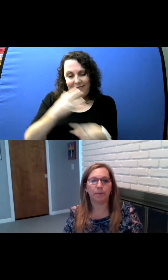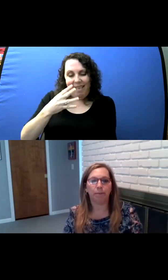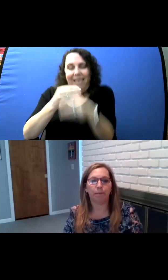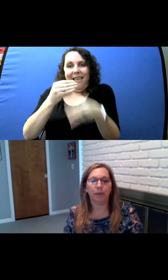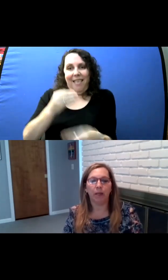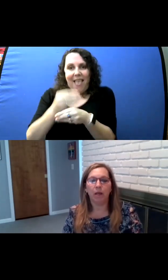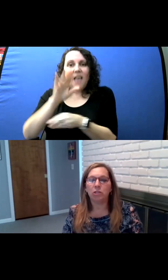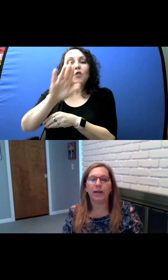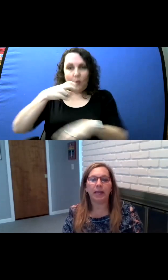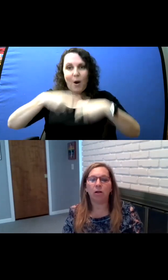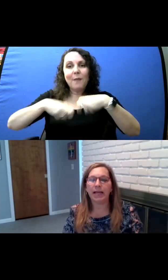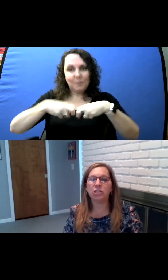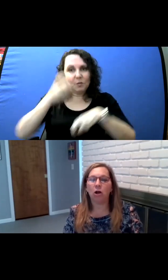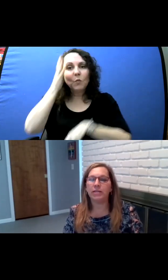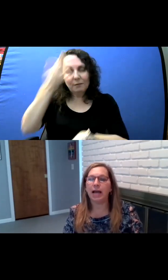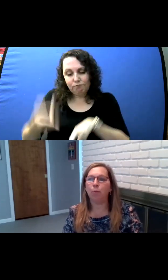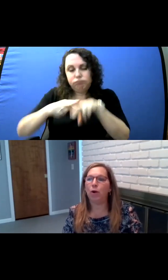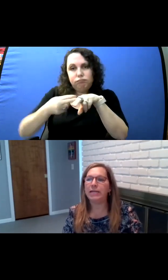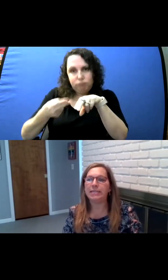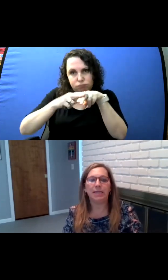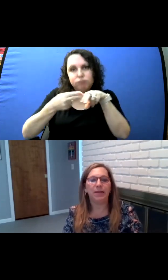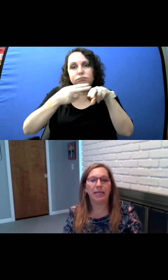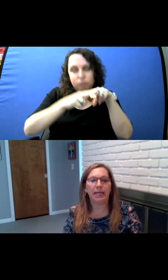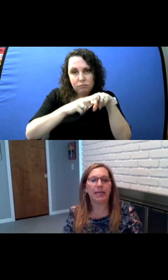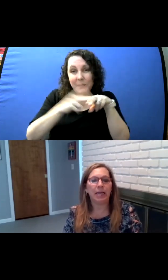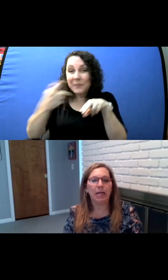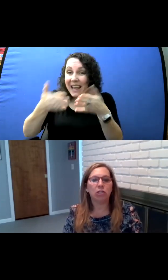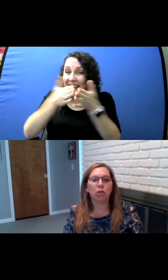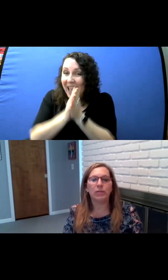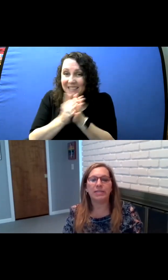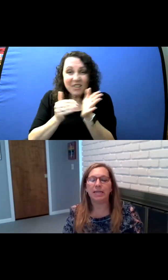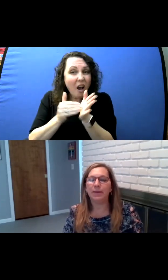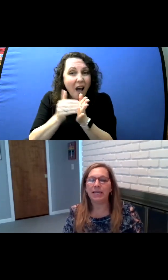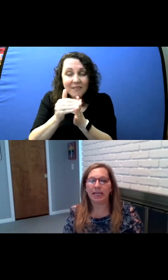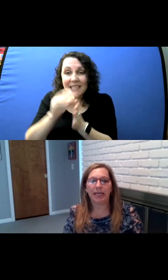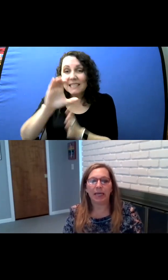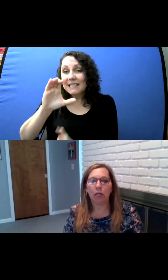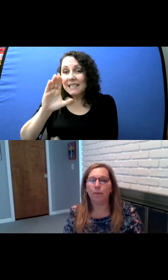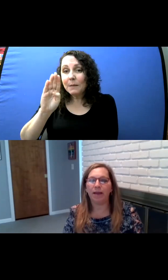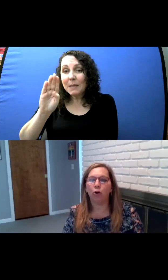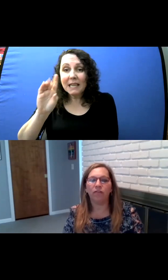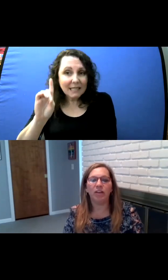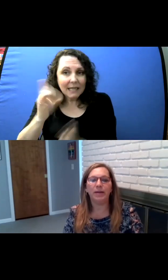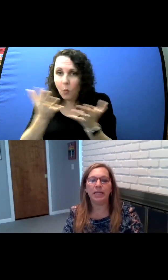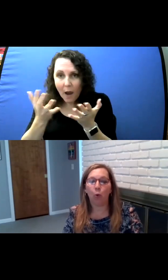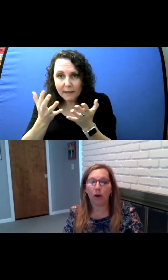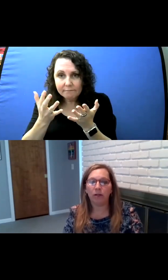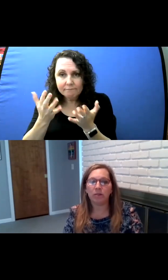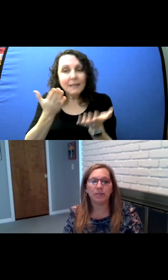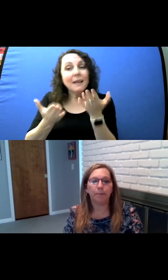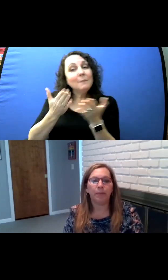challenges. So I get asked all the time, what is CBD? So CBD, you may have heard of